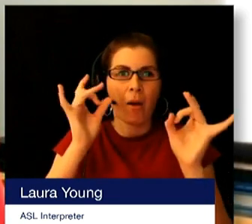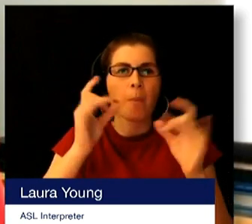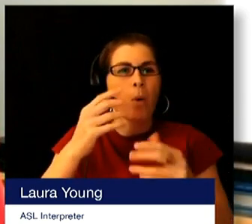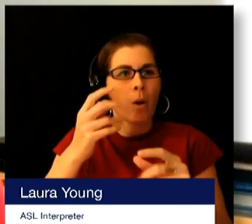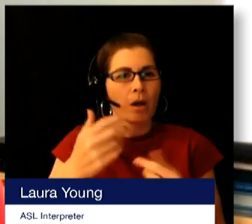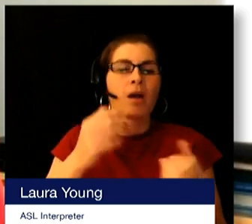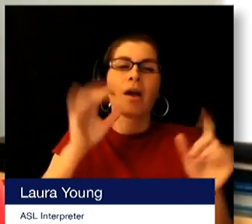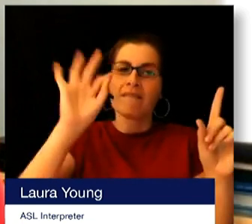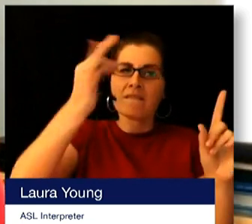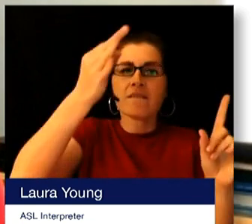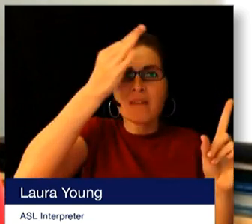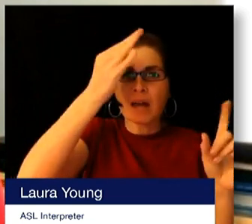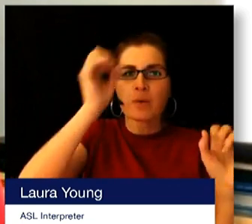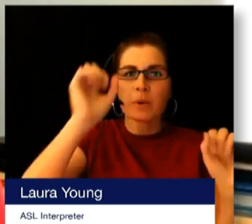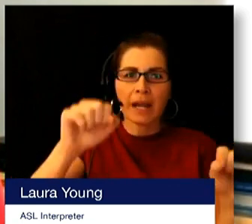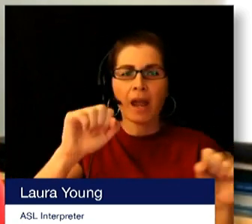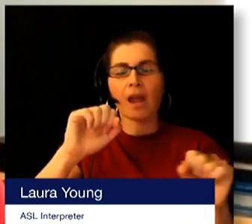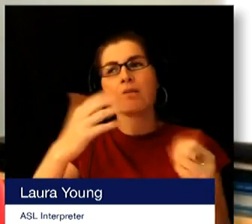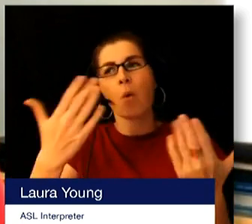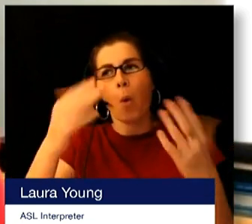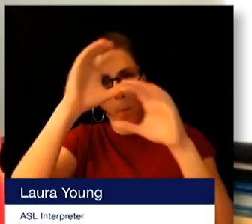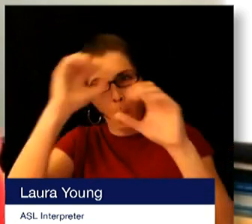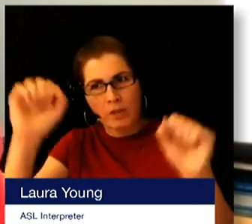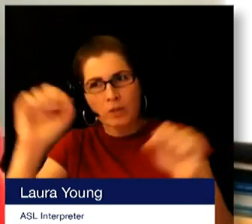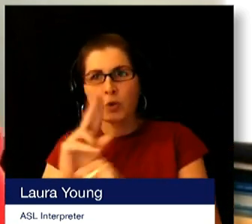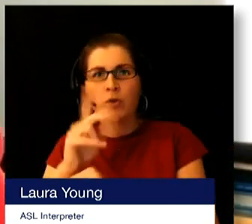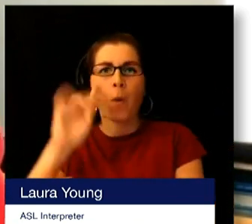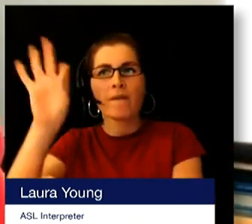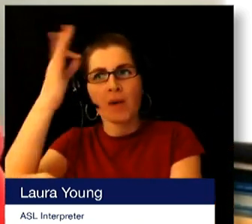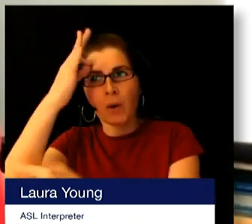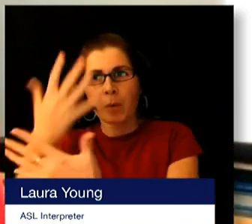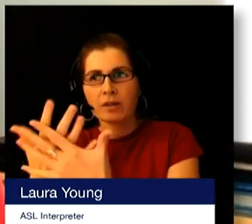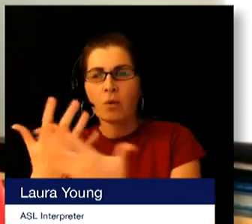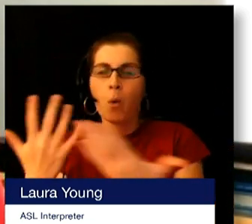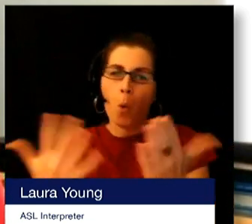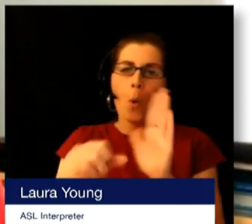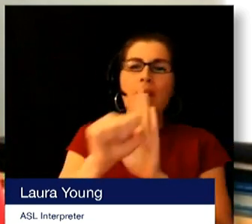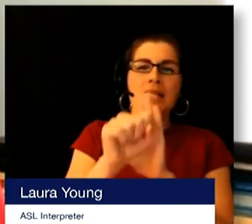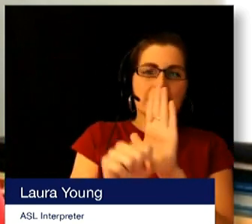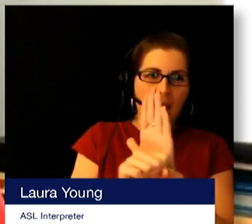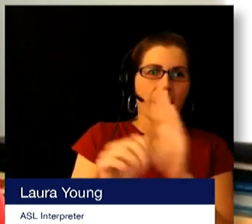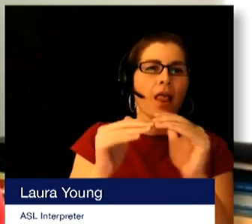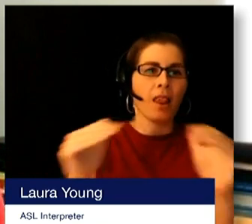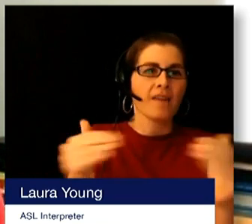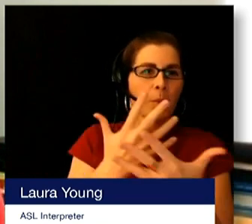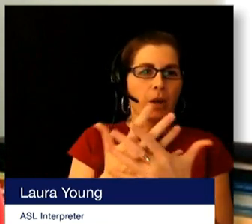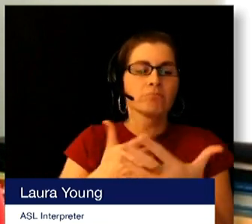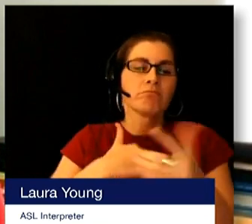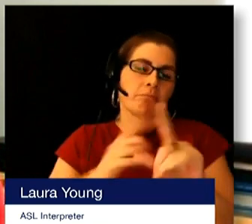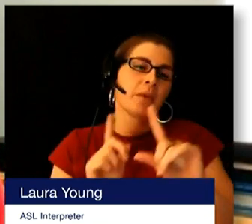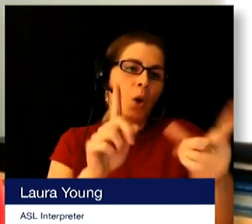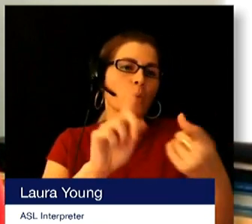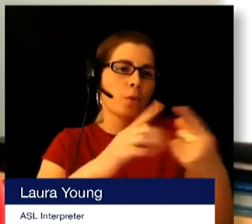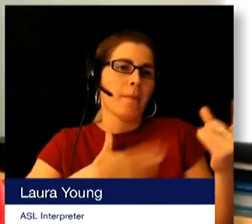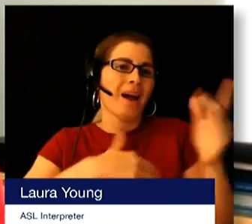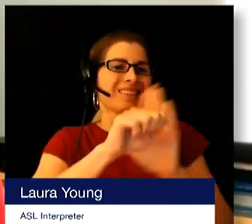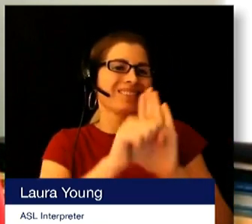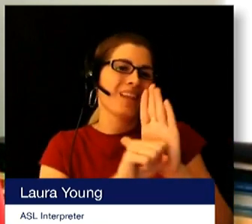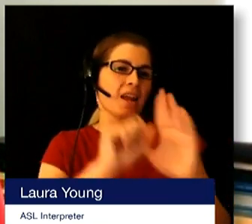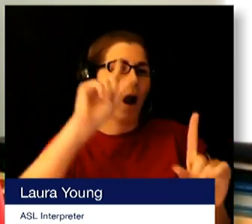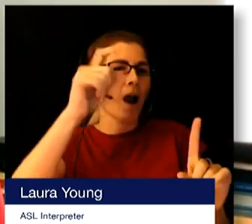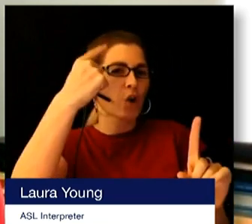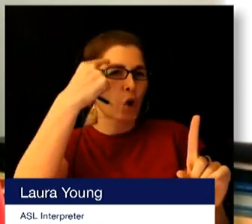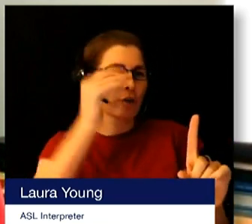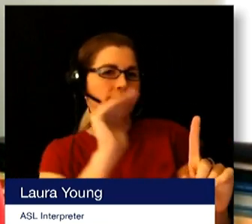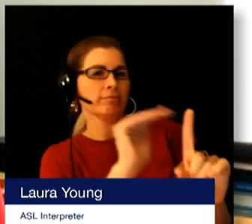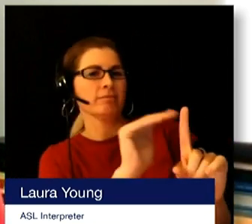by the president for federal prisoners or by governors on the state level. And so for me, I went through the governor to use it. But it's a